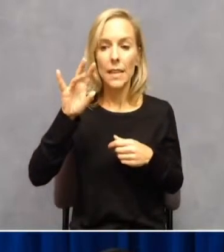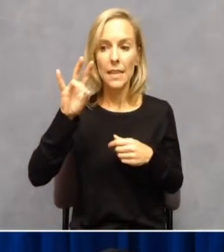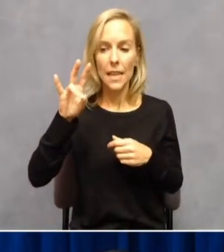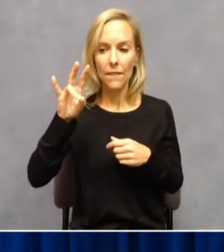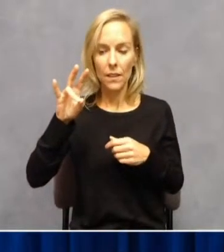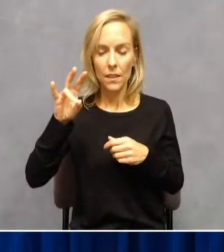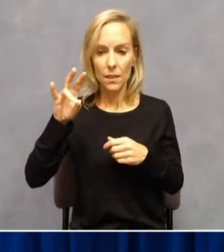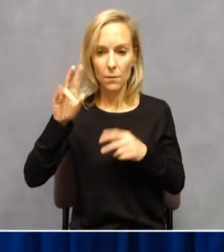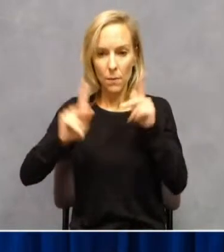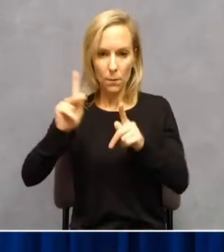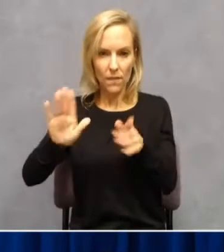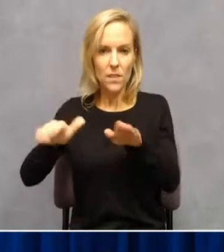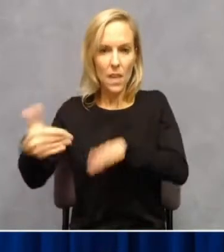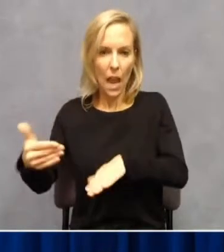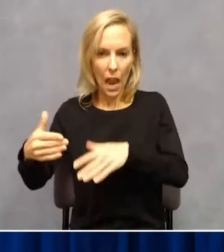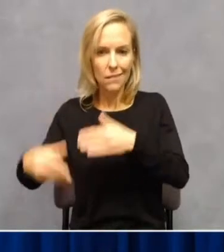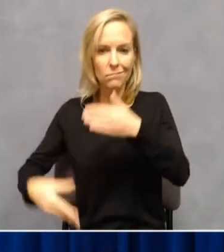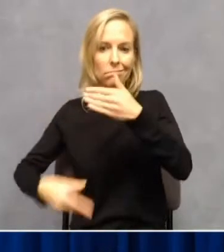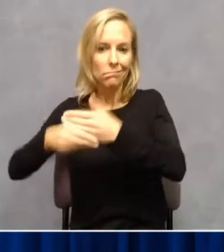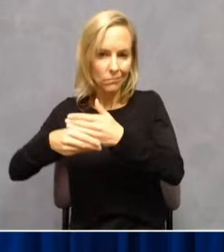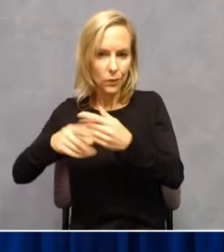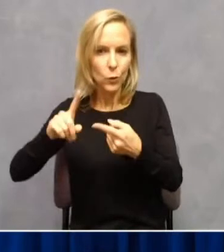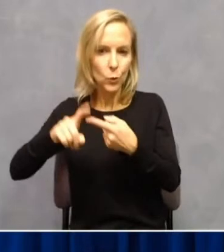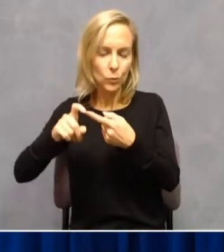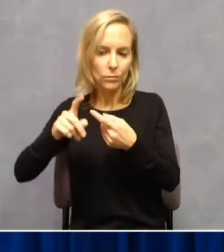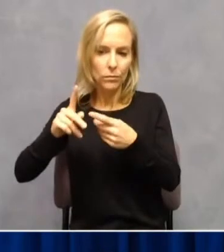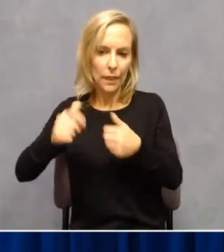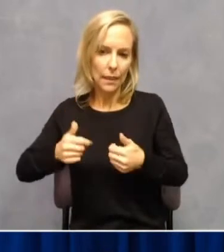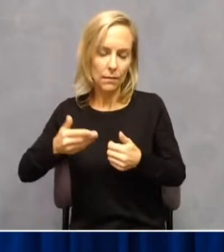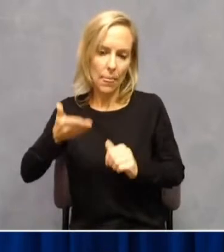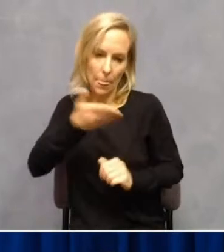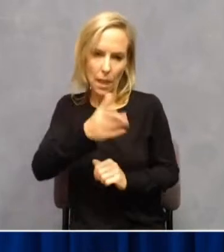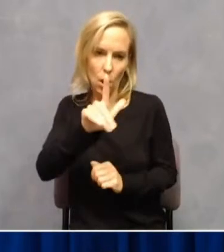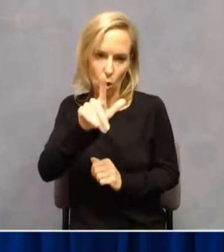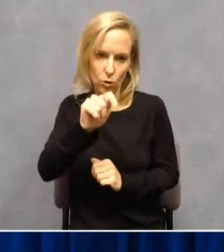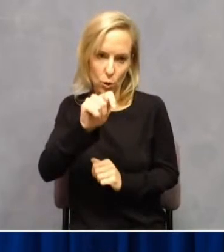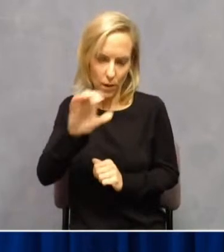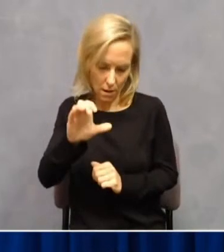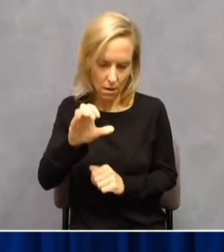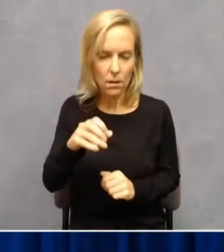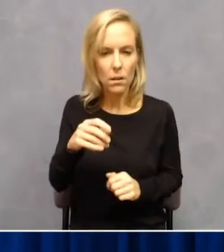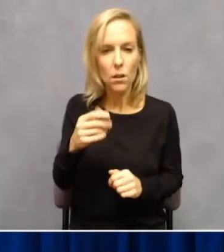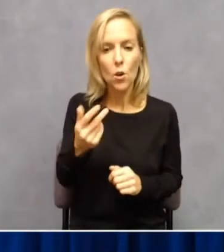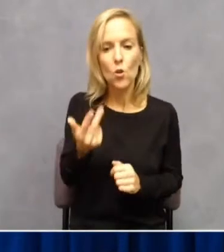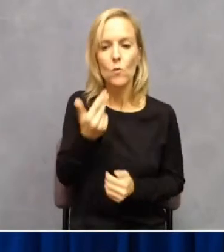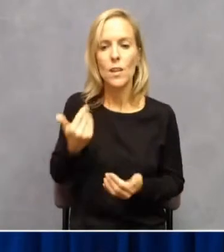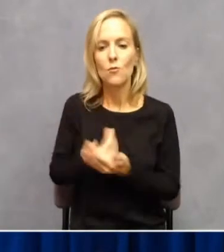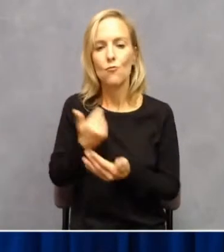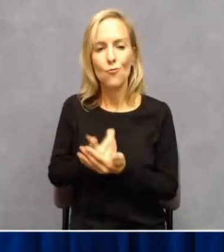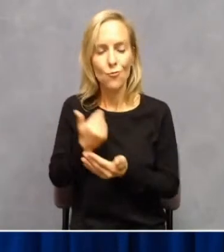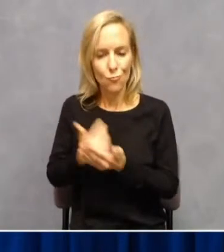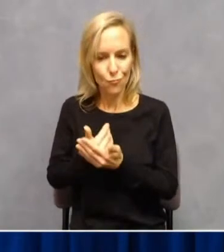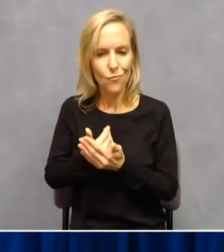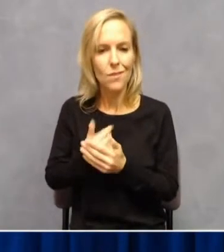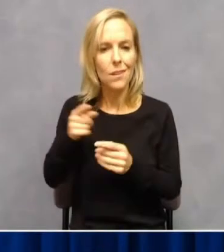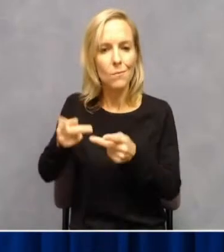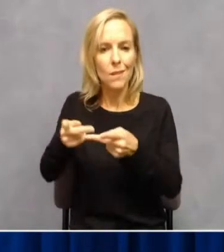attributable to being in long-term care. 3 new facilities have had at least 1 positive